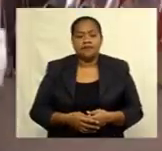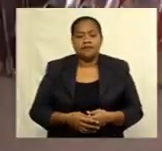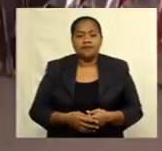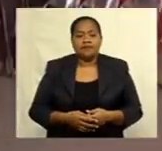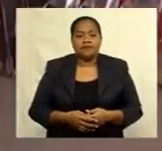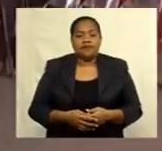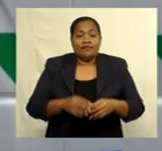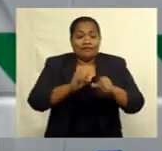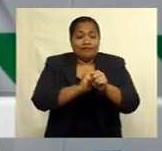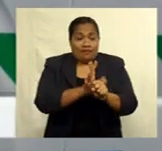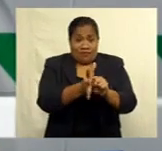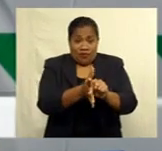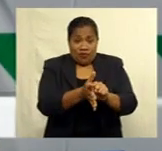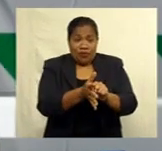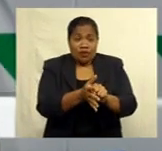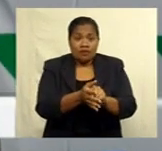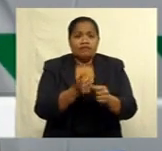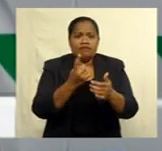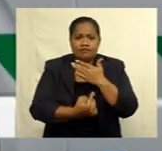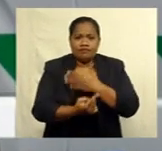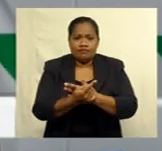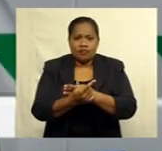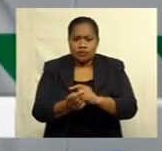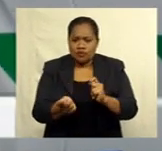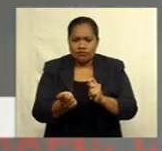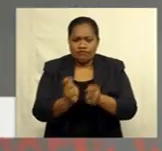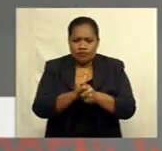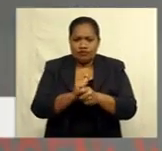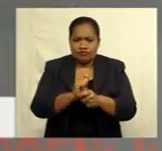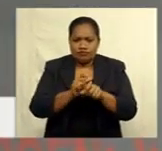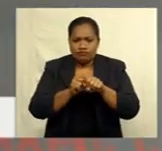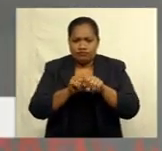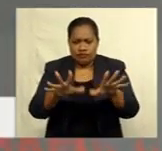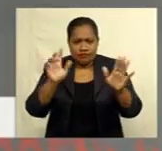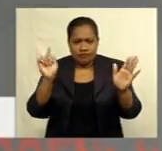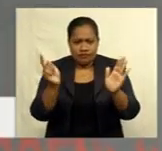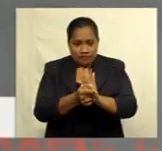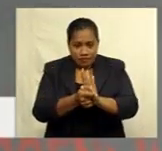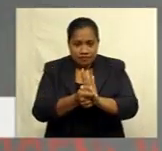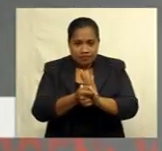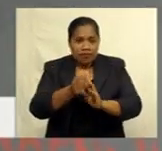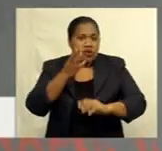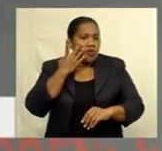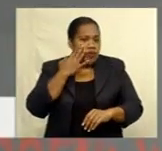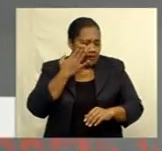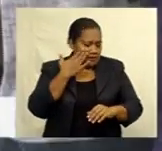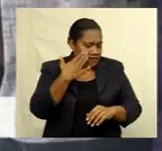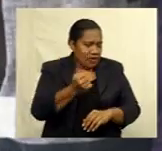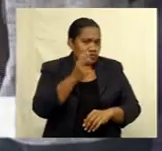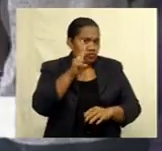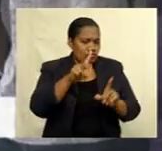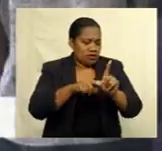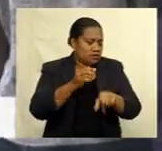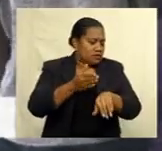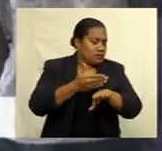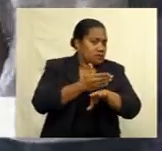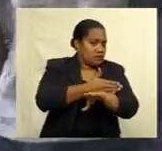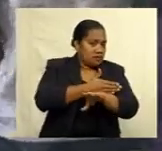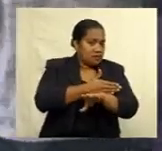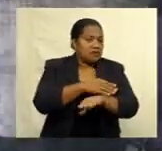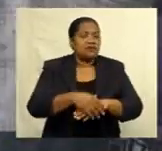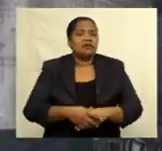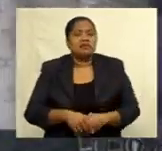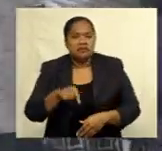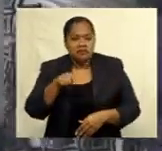The coronavirus have mutated so fast since the Alpha variant was detected 2 years ago, and this is a cause of concern